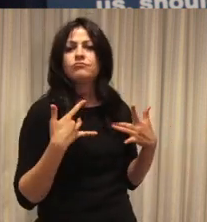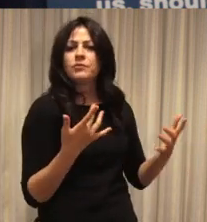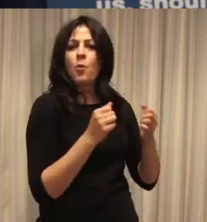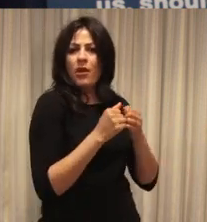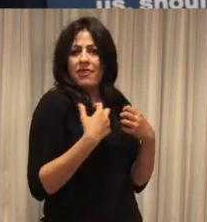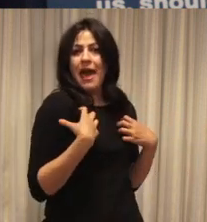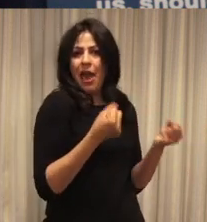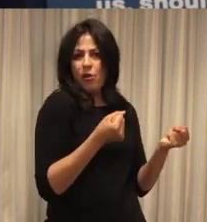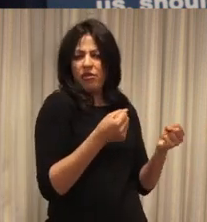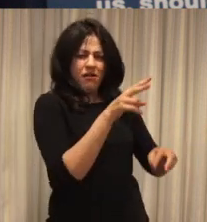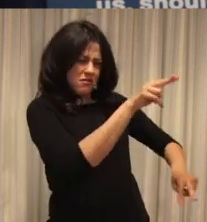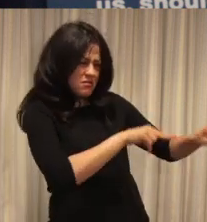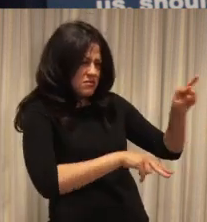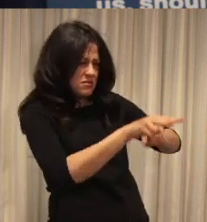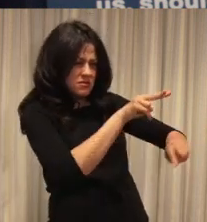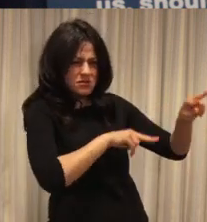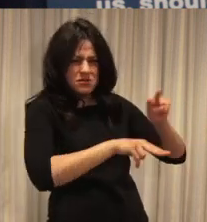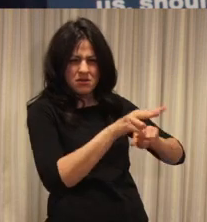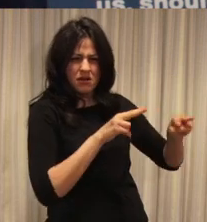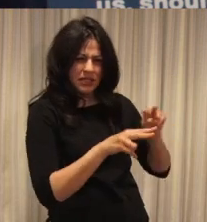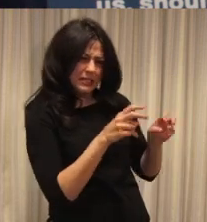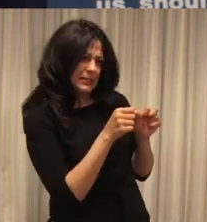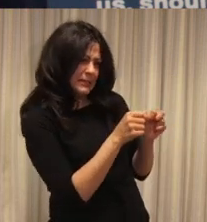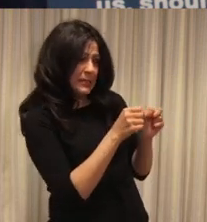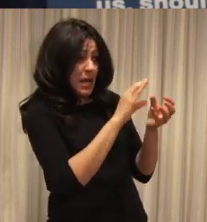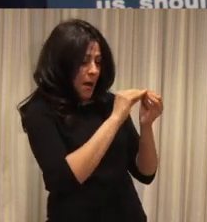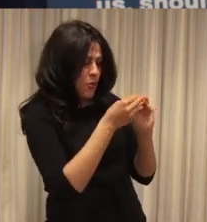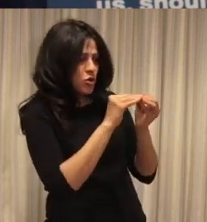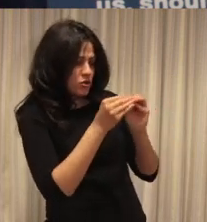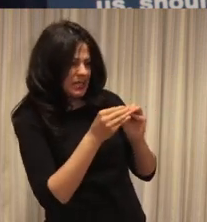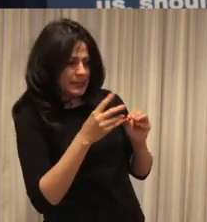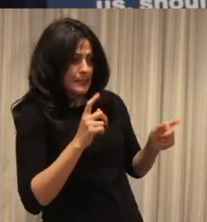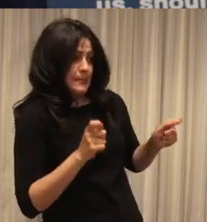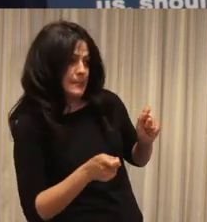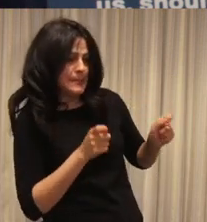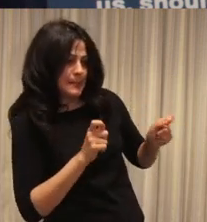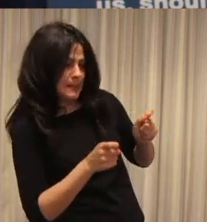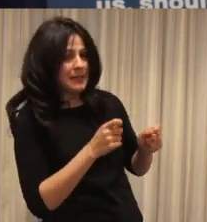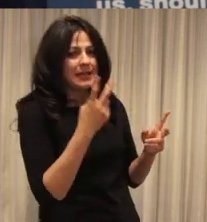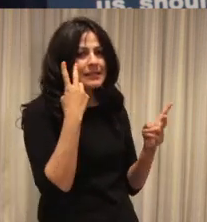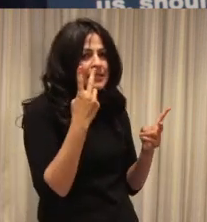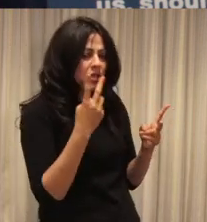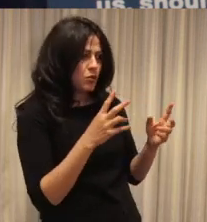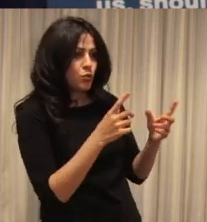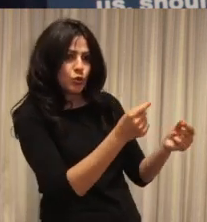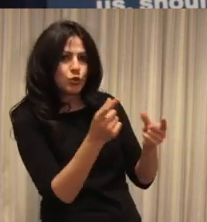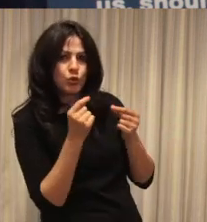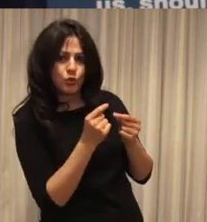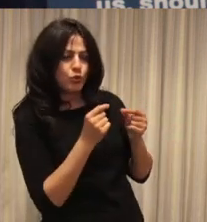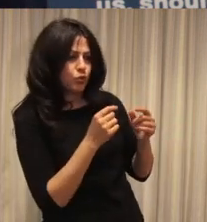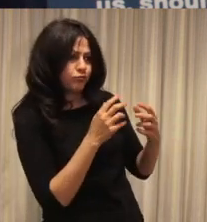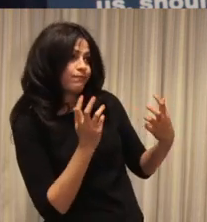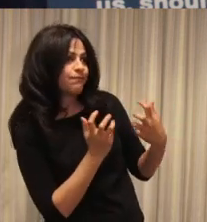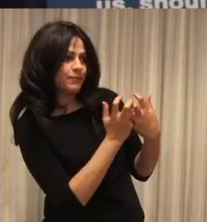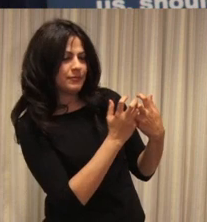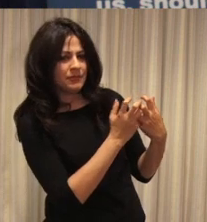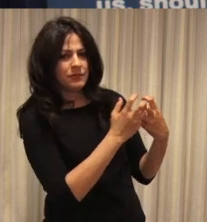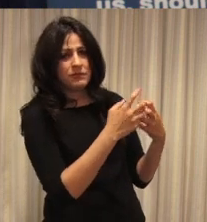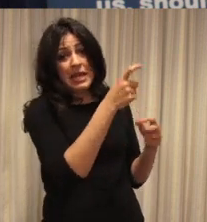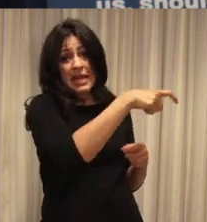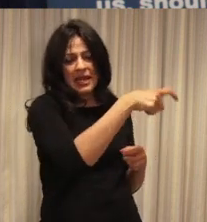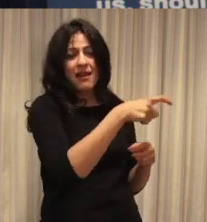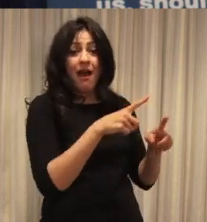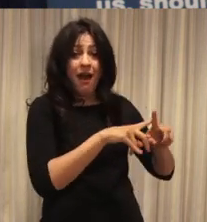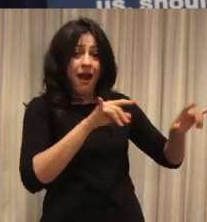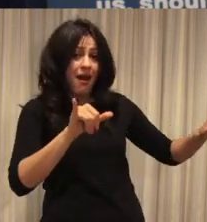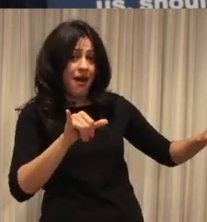response, to monitor those metrics and to see how the disease is spreading and hopefully declining. And at the